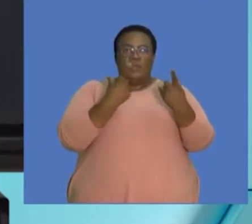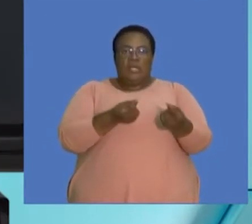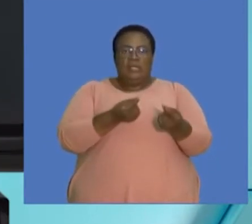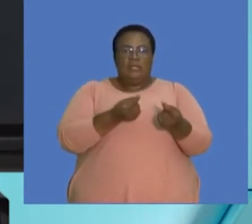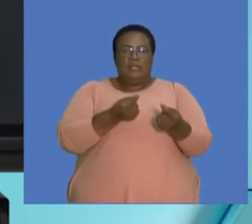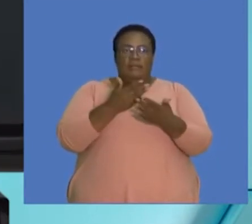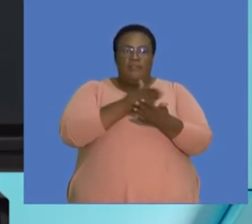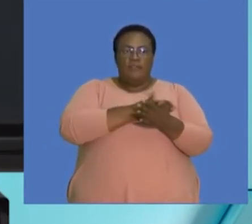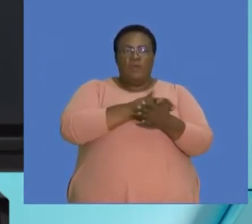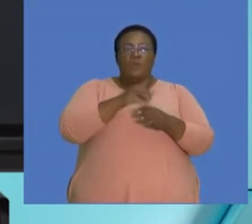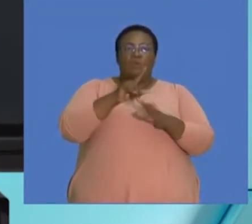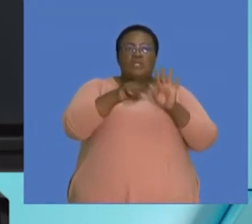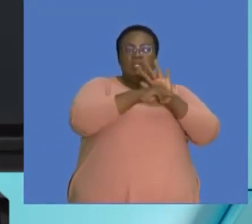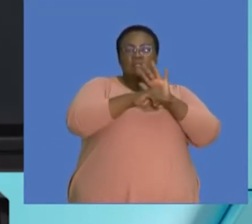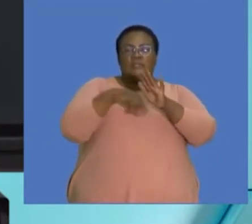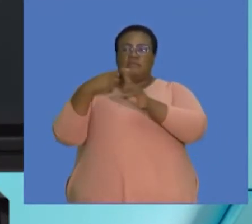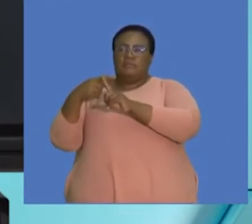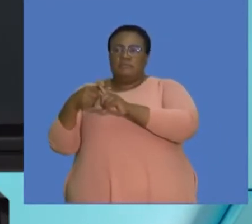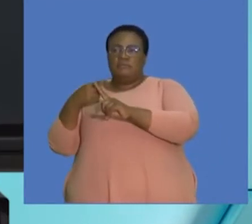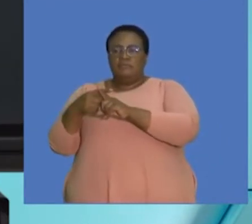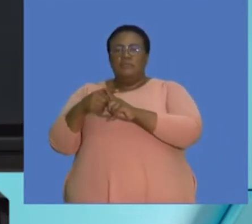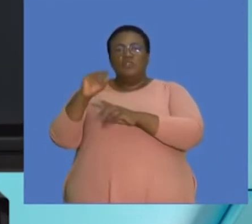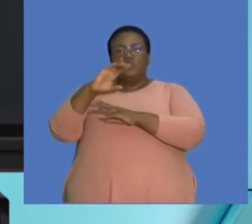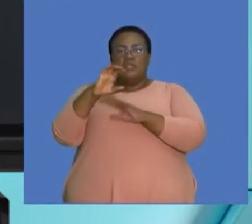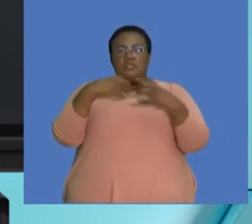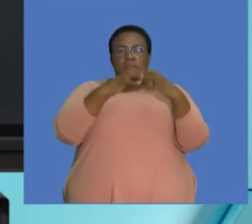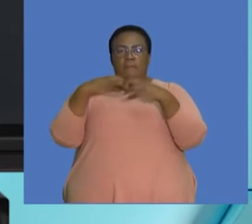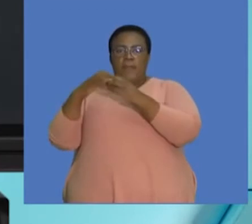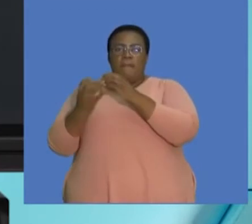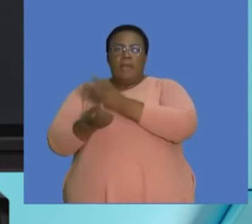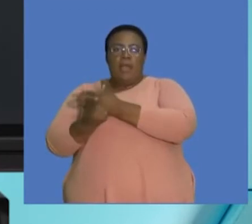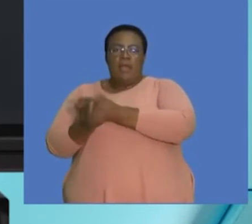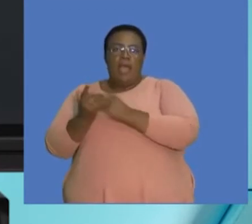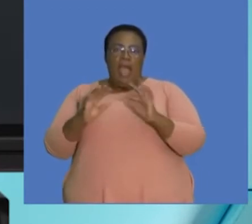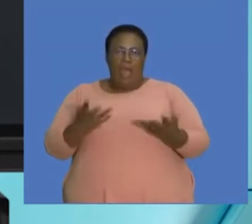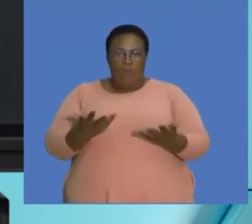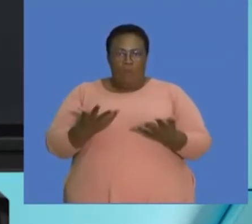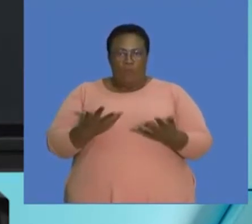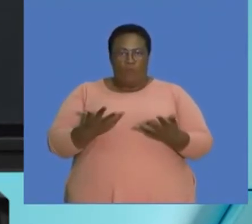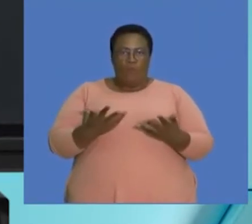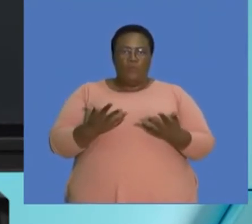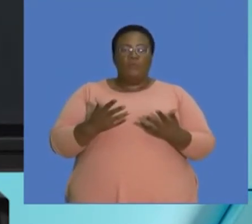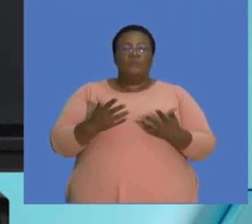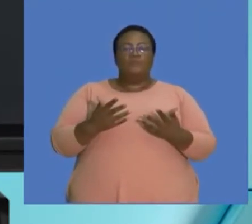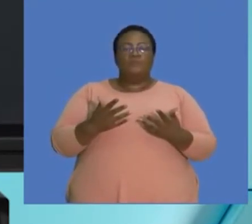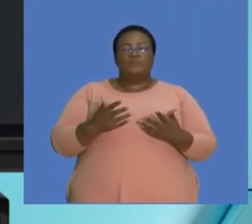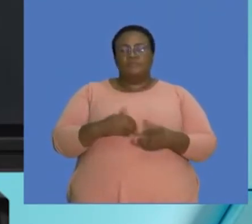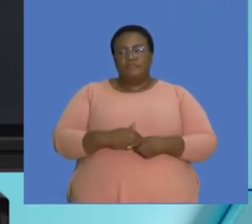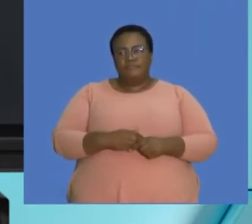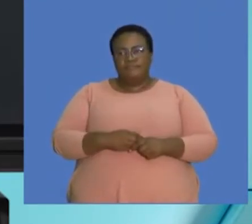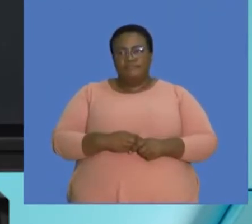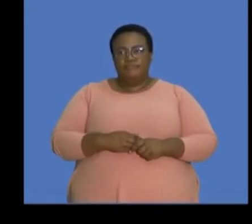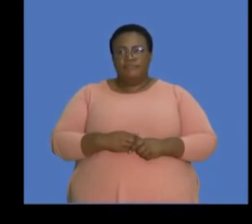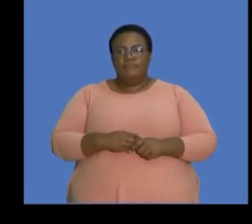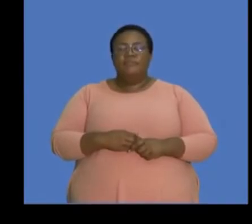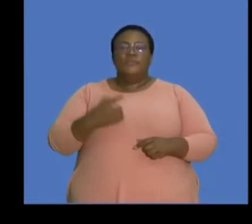how the negative and the positive charges arise. These are the two classes or categories of charge that exist, right?